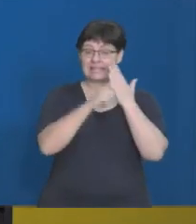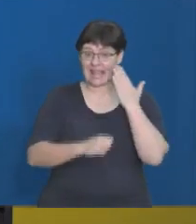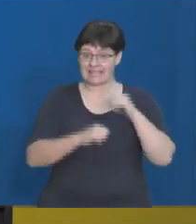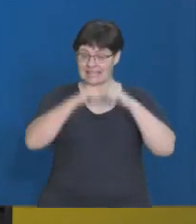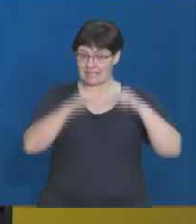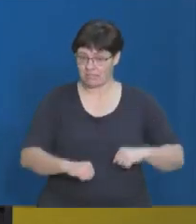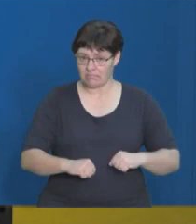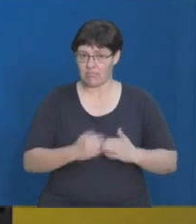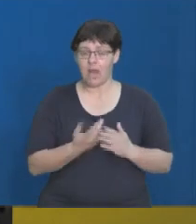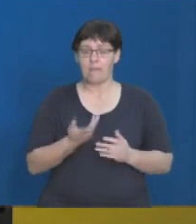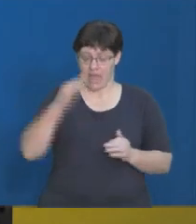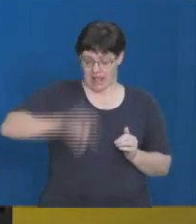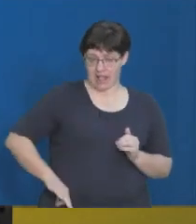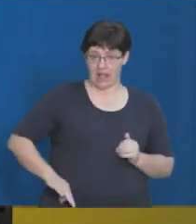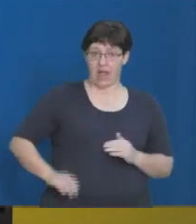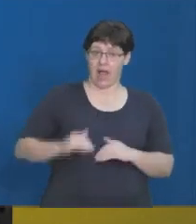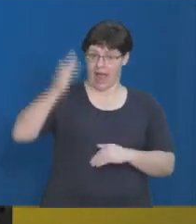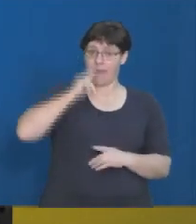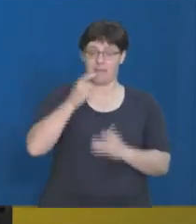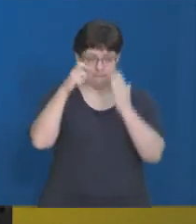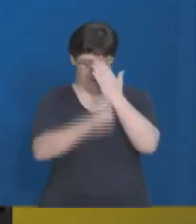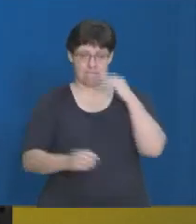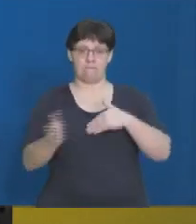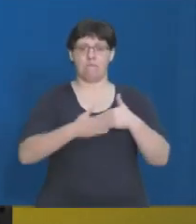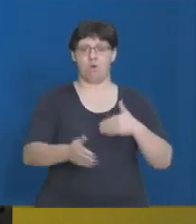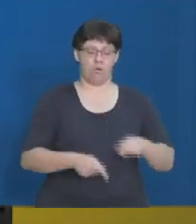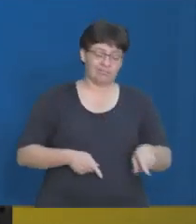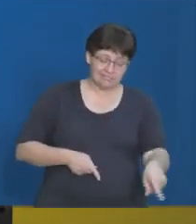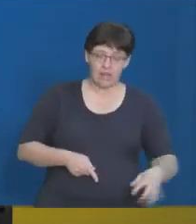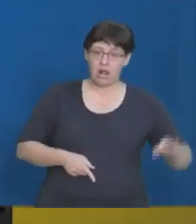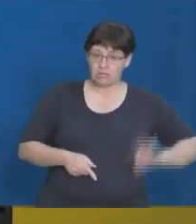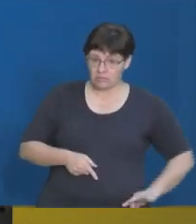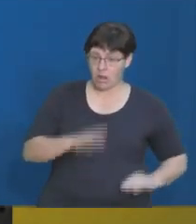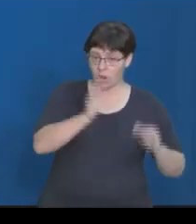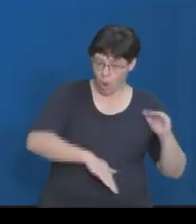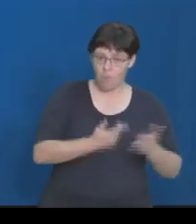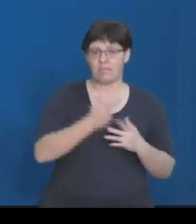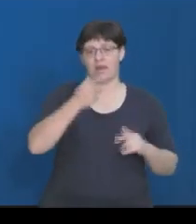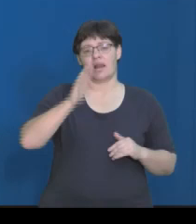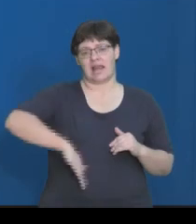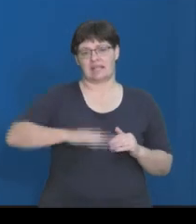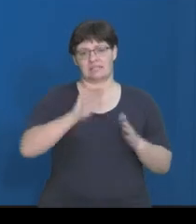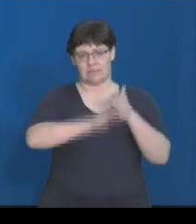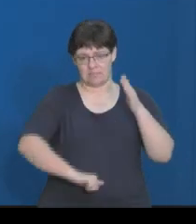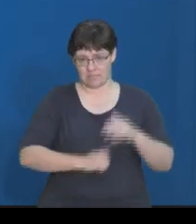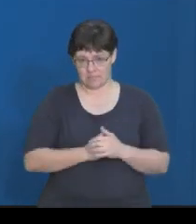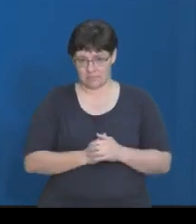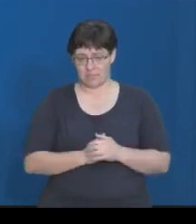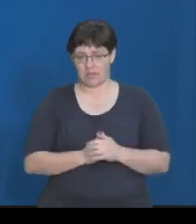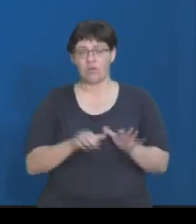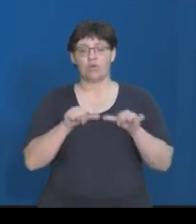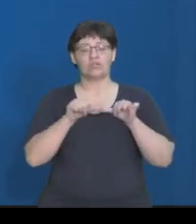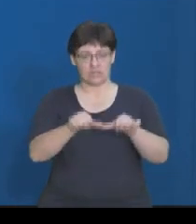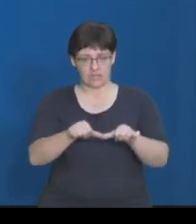system, high income earners are taxed more than lower income earners, right? We are still continuing with